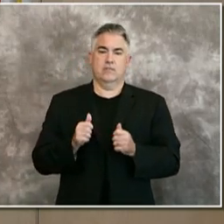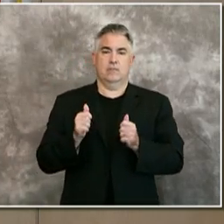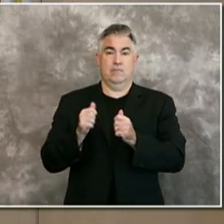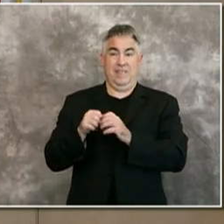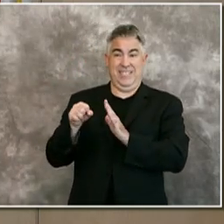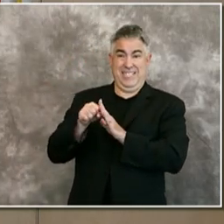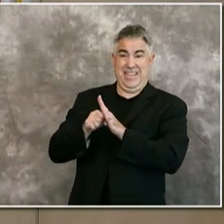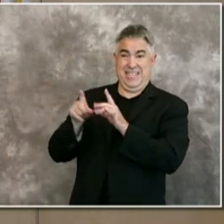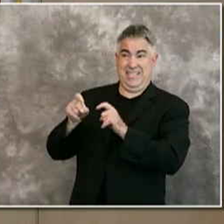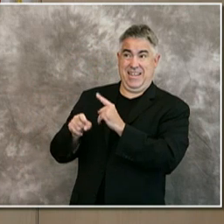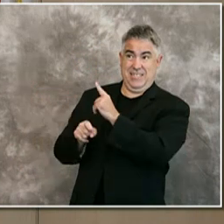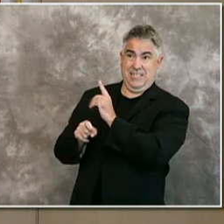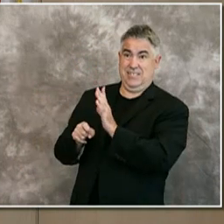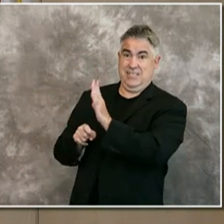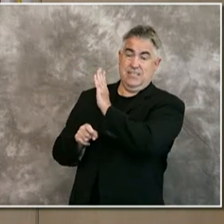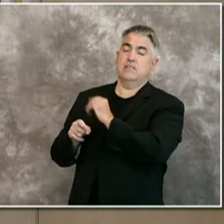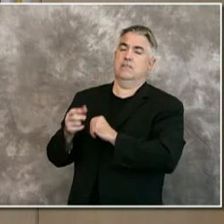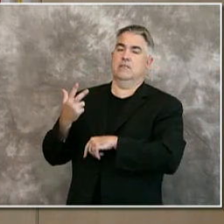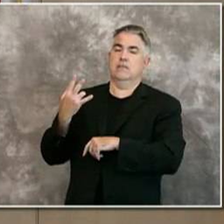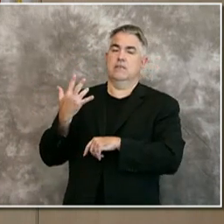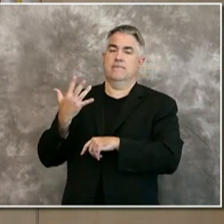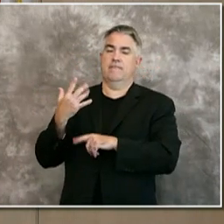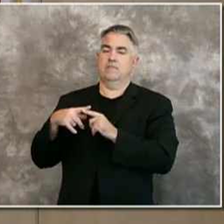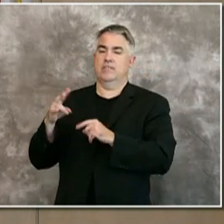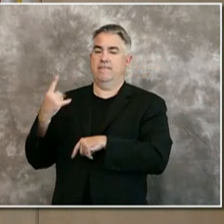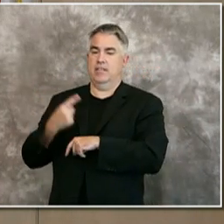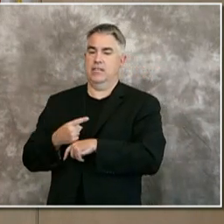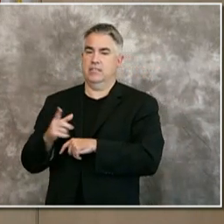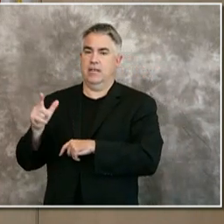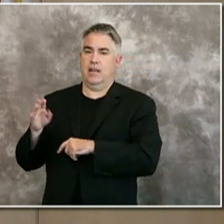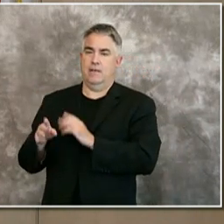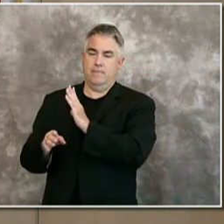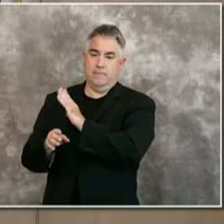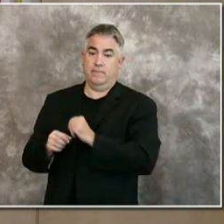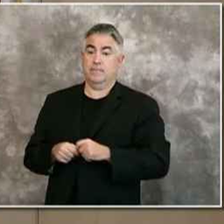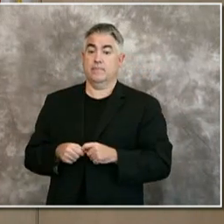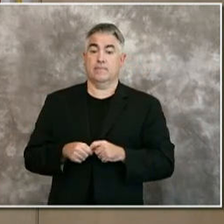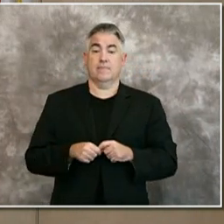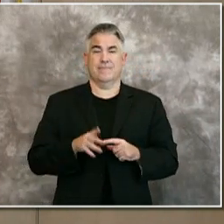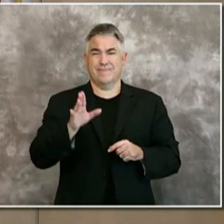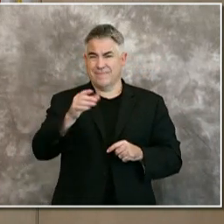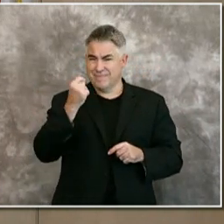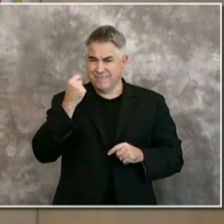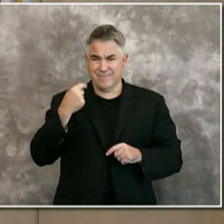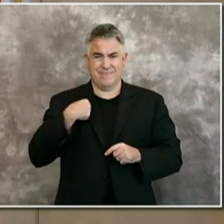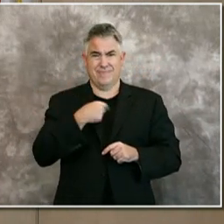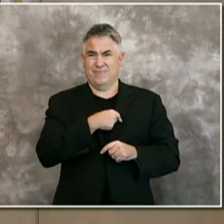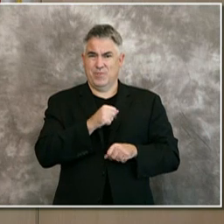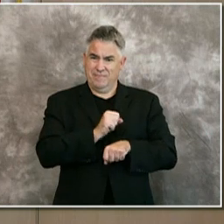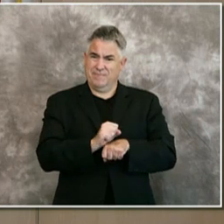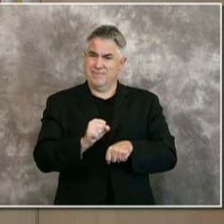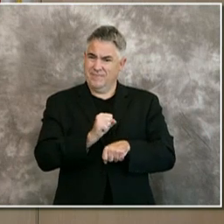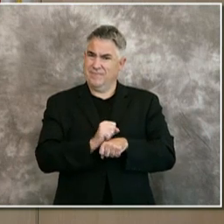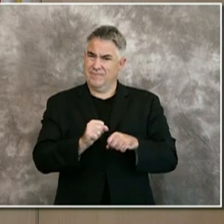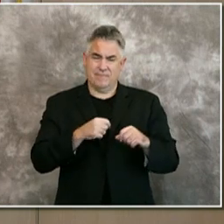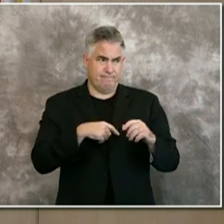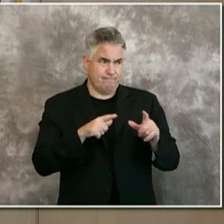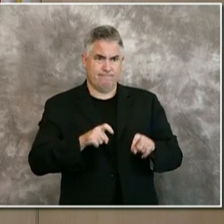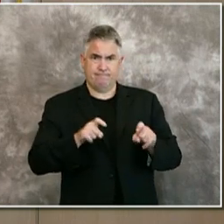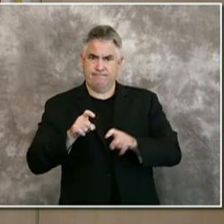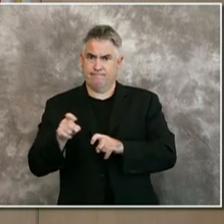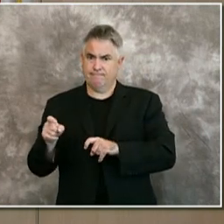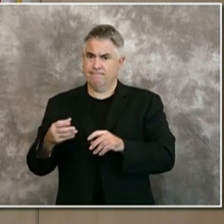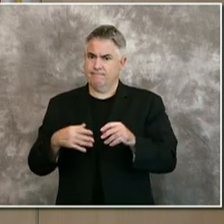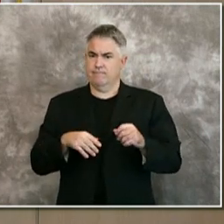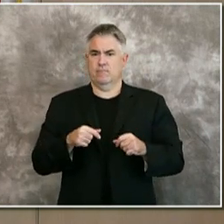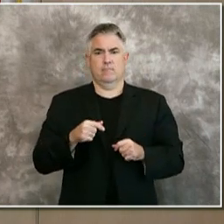and they're using a commercial lab. I think everyone is, though, trying to expand their capacity. For the county, I'm pretty proud of our public health